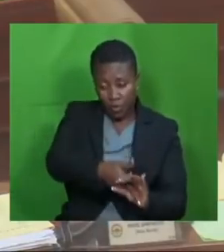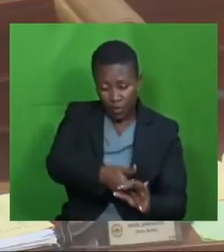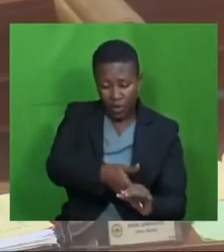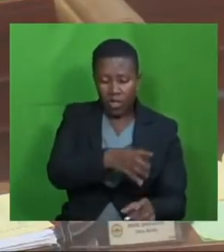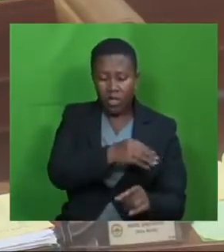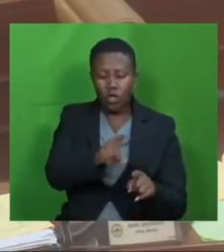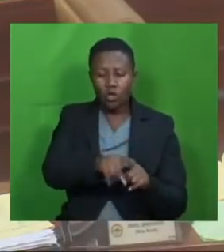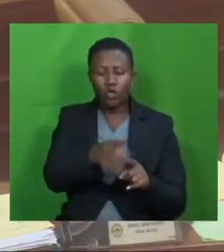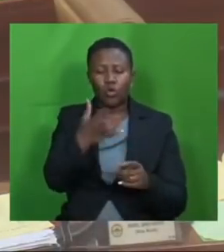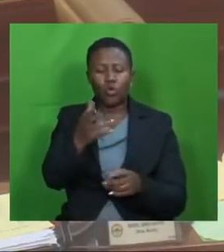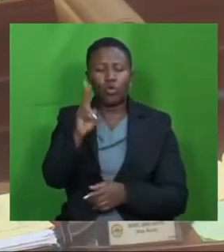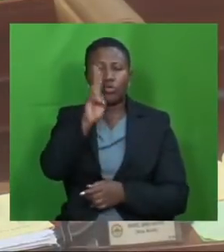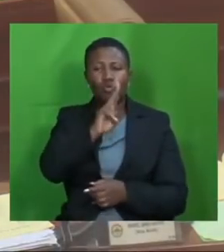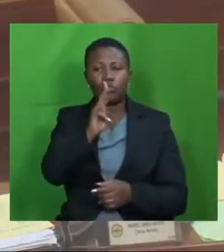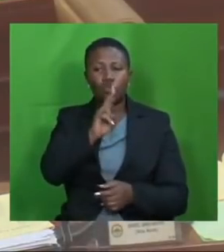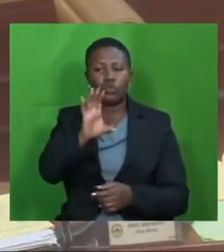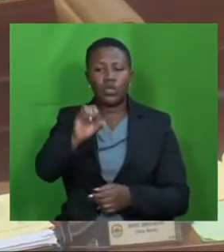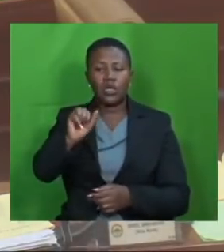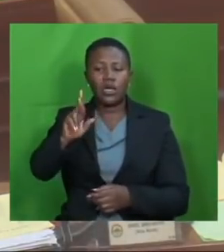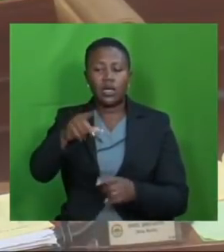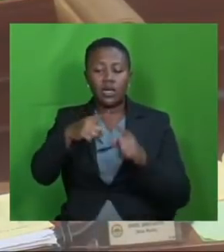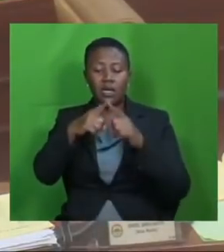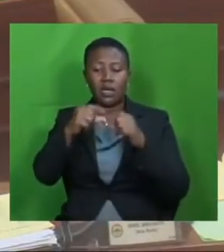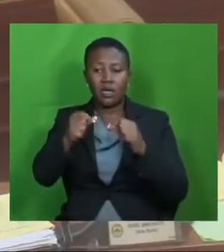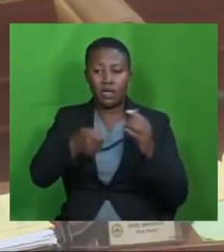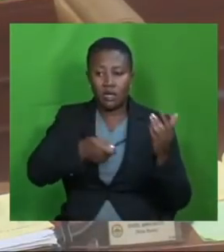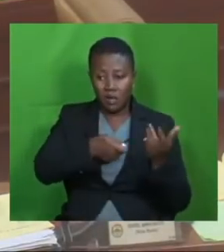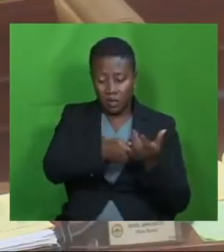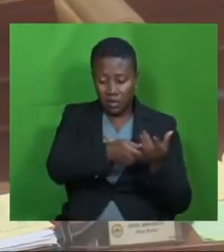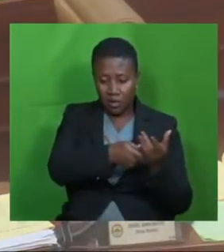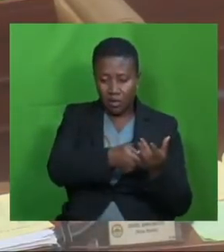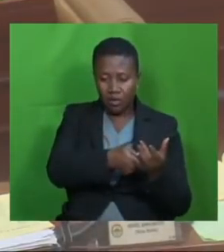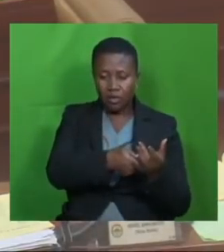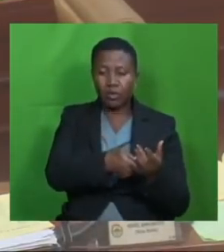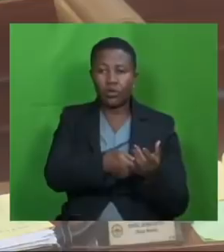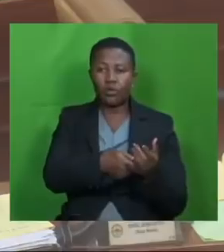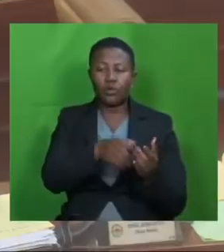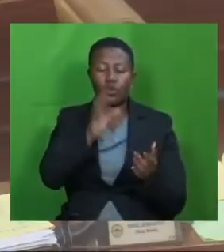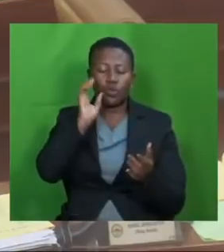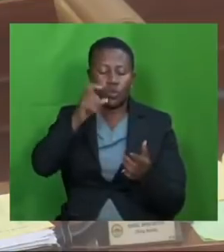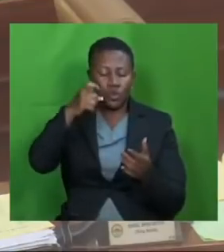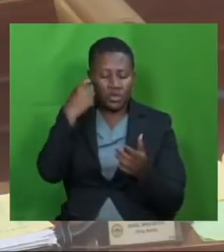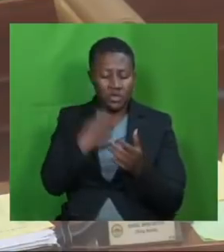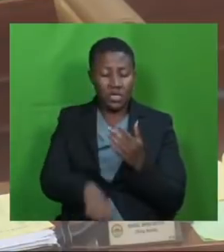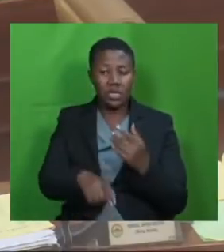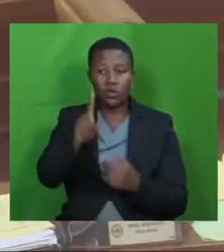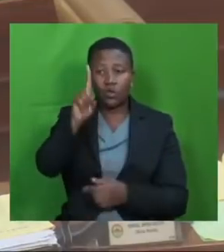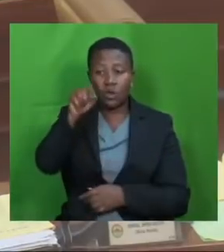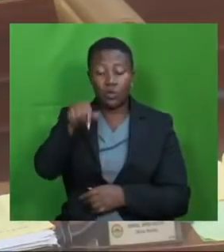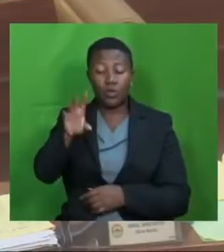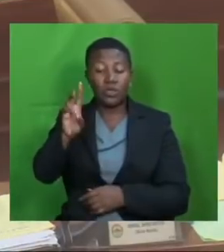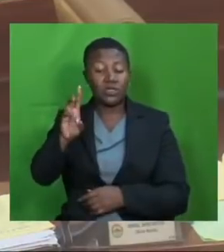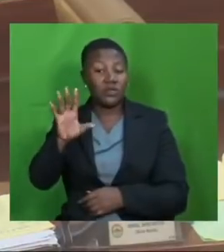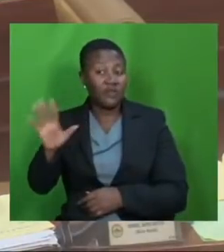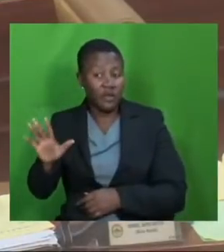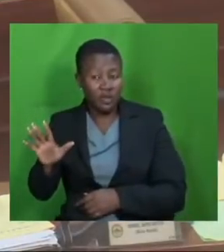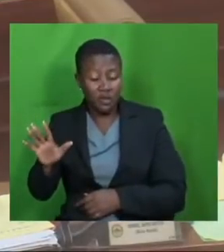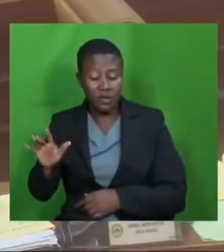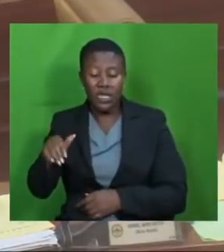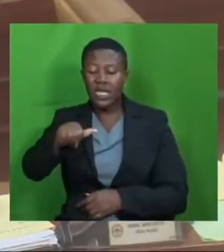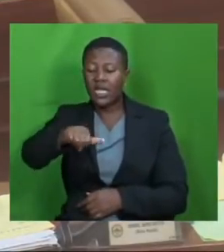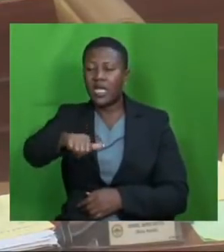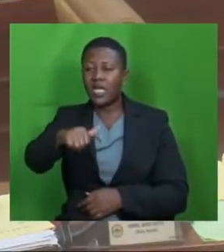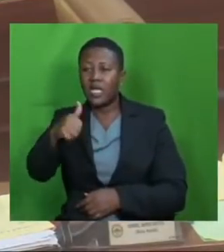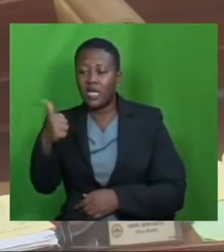electronically, he will be charged a momo of 1.75%. Any other Ghanaian citizen